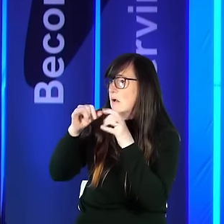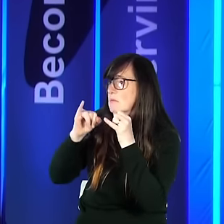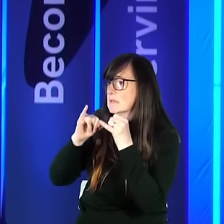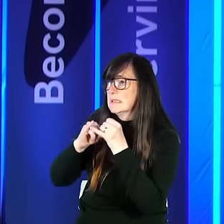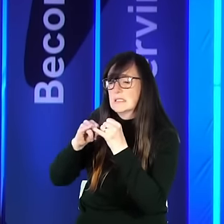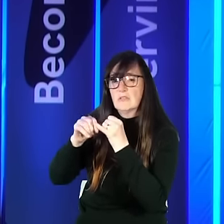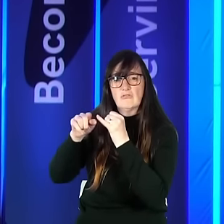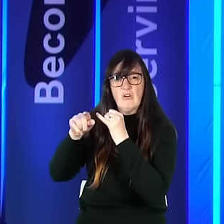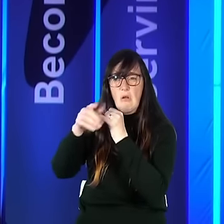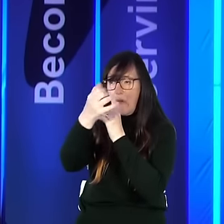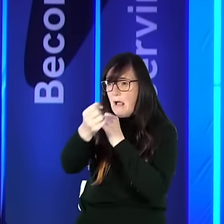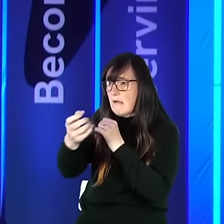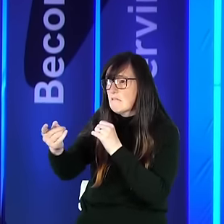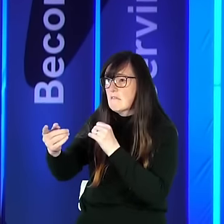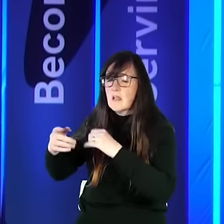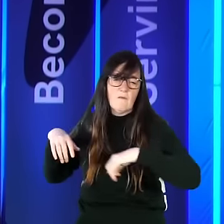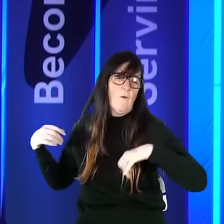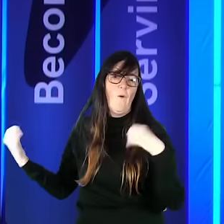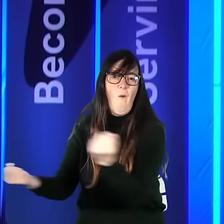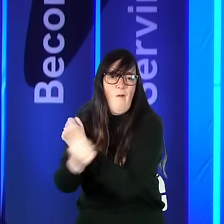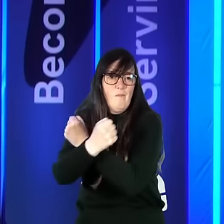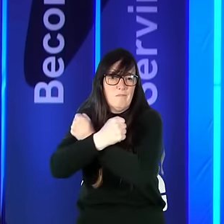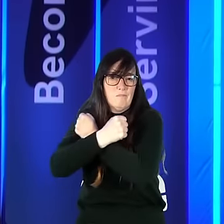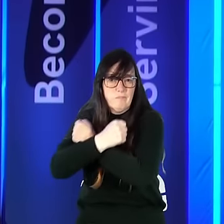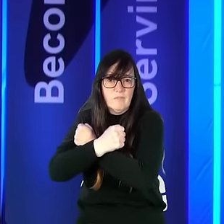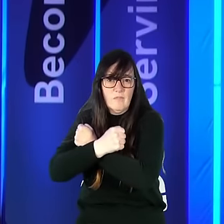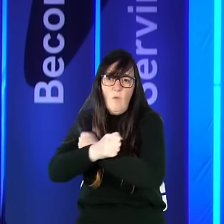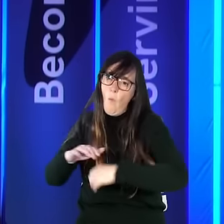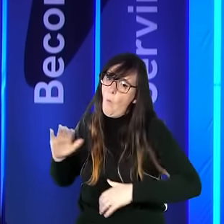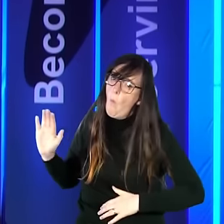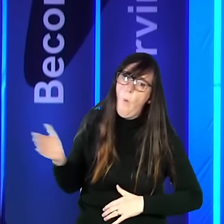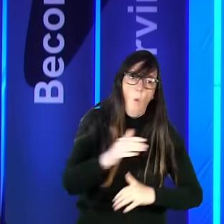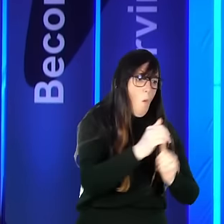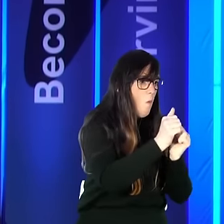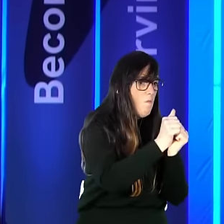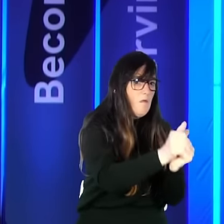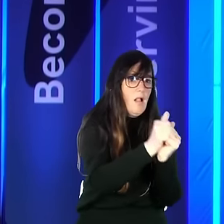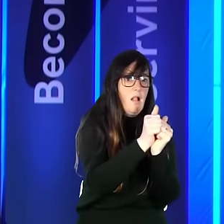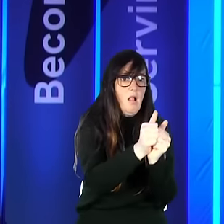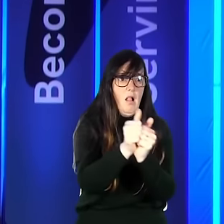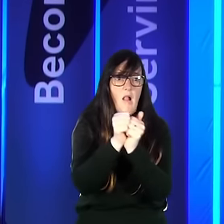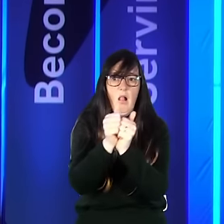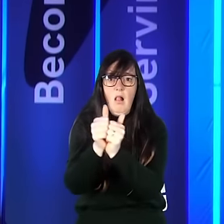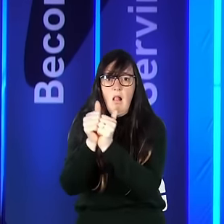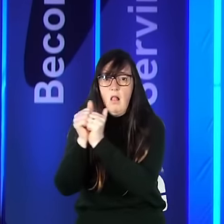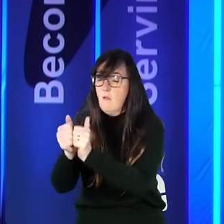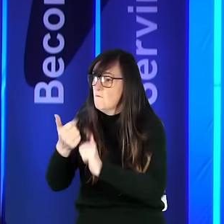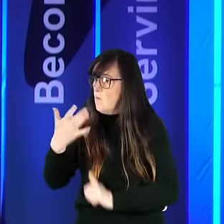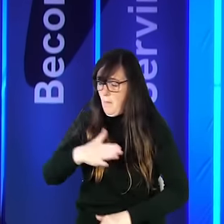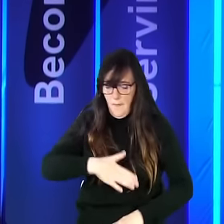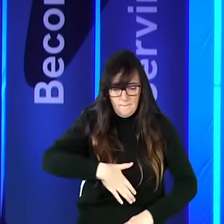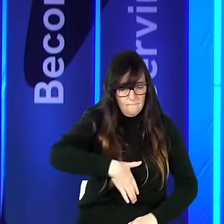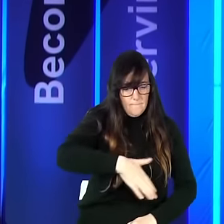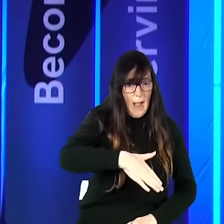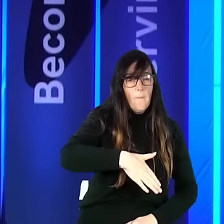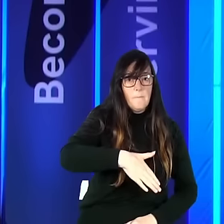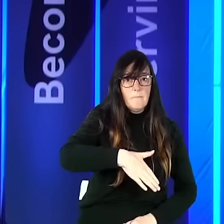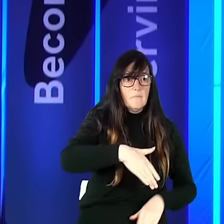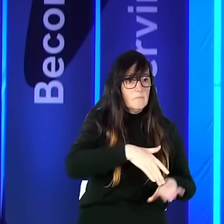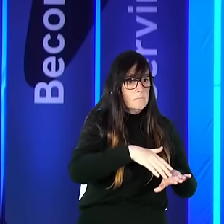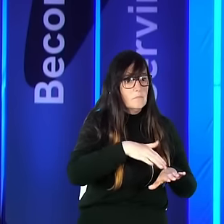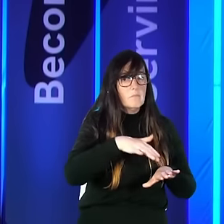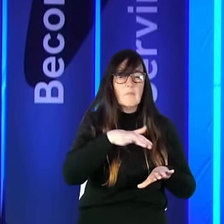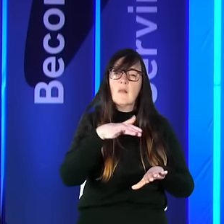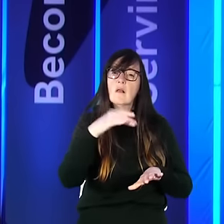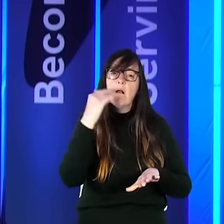when you go into church on Sunday morning. From the moment of human conception, an eternal soul